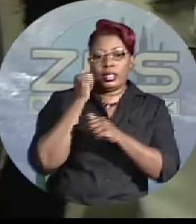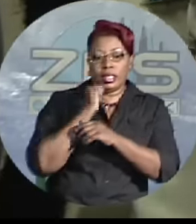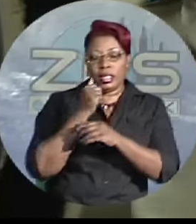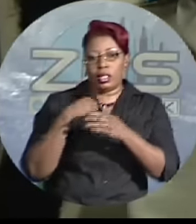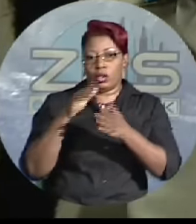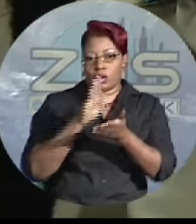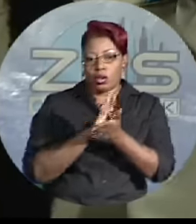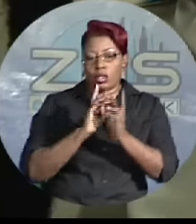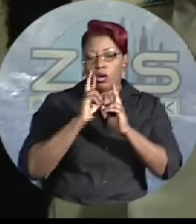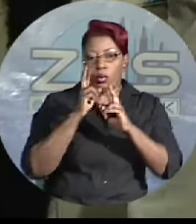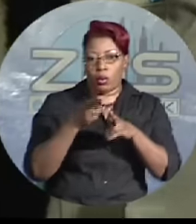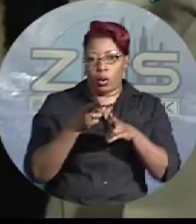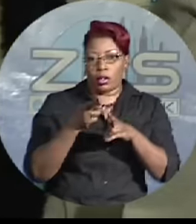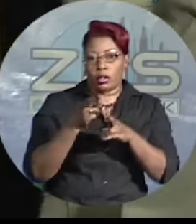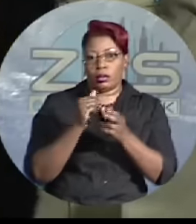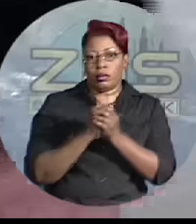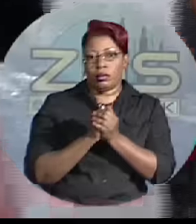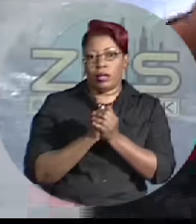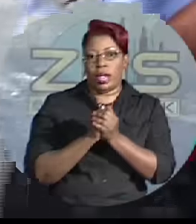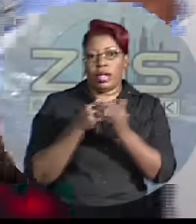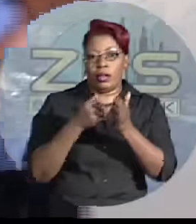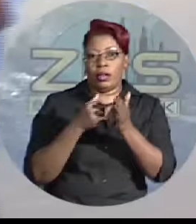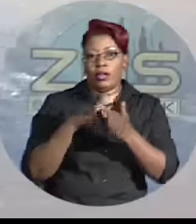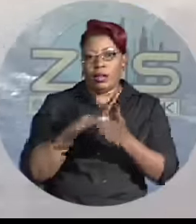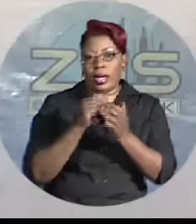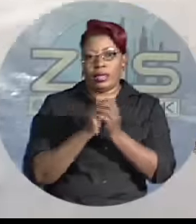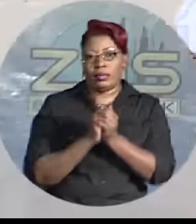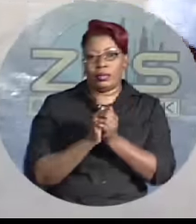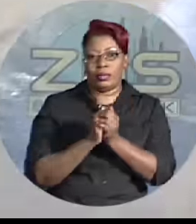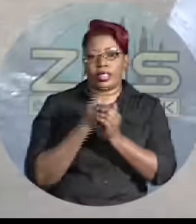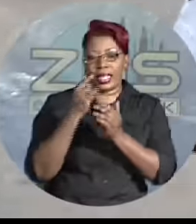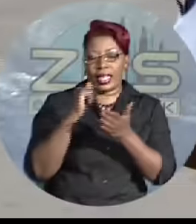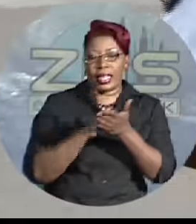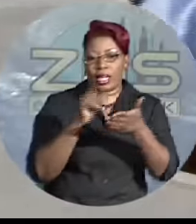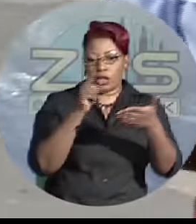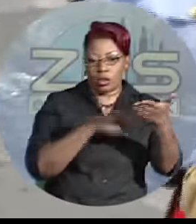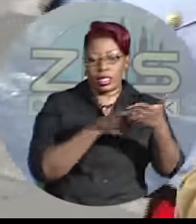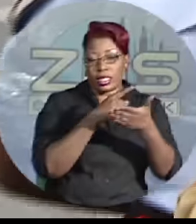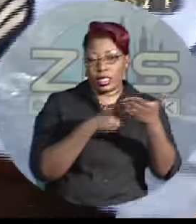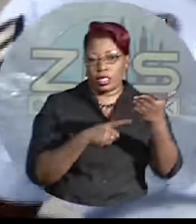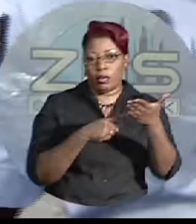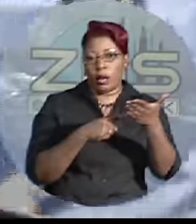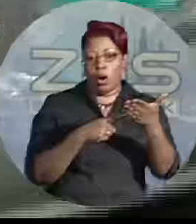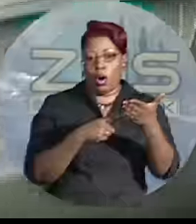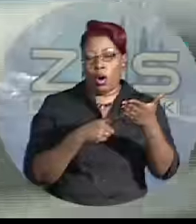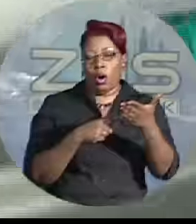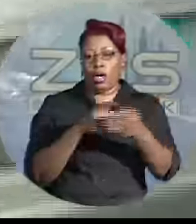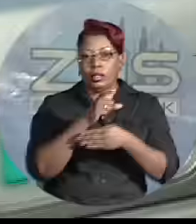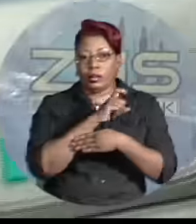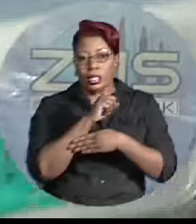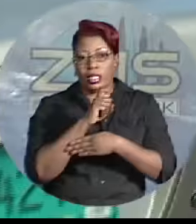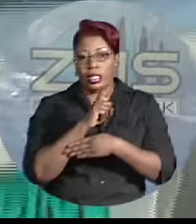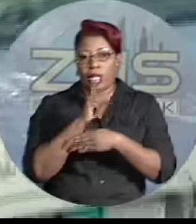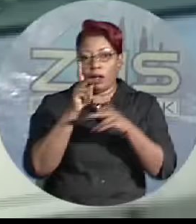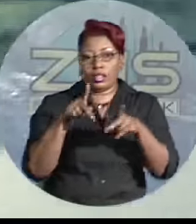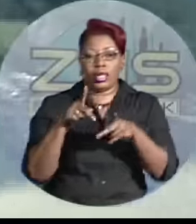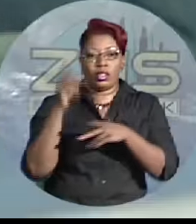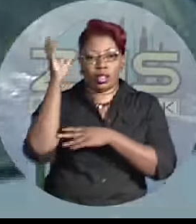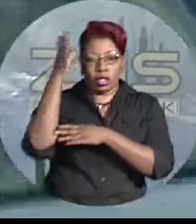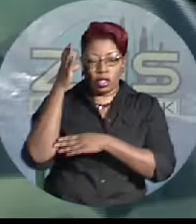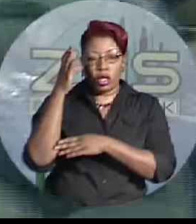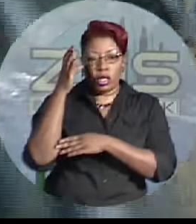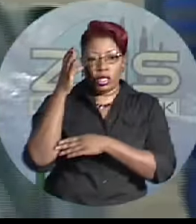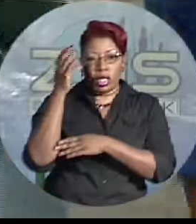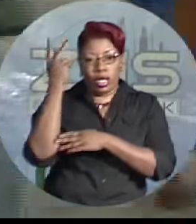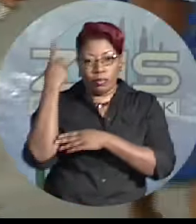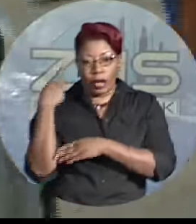schools, and I think we're going to be fine. While there has been intense criticism of police and school officials, many from concerned parents who rushed to the